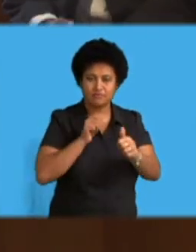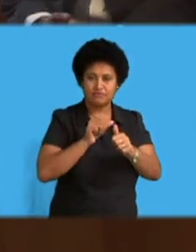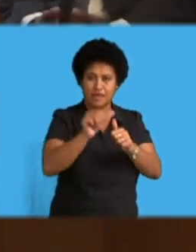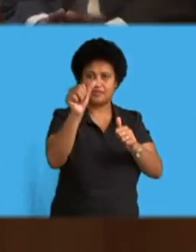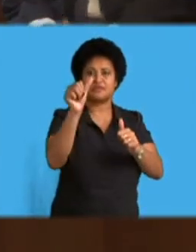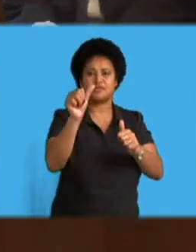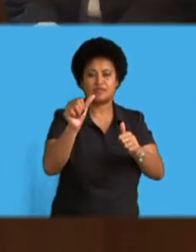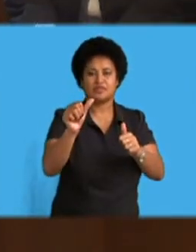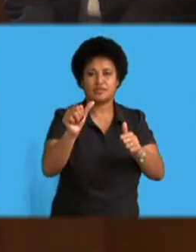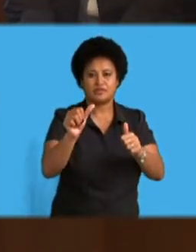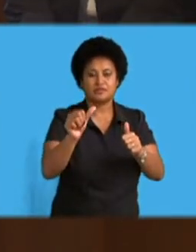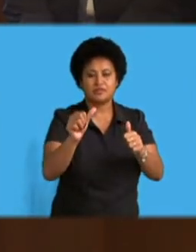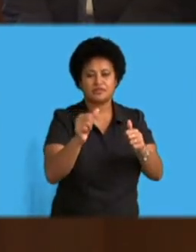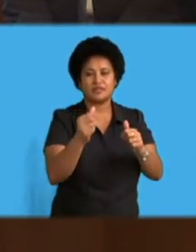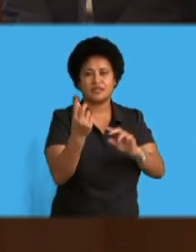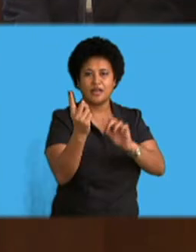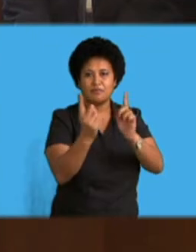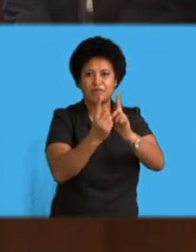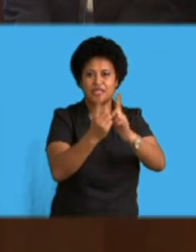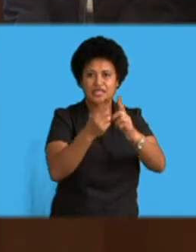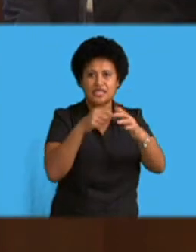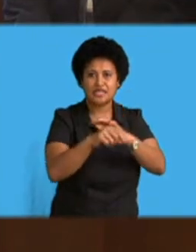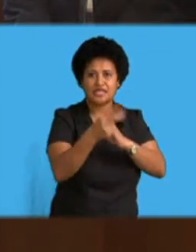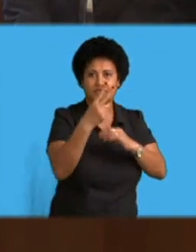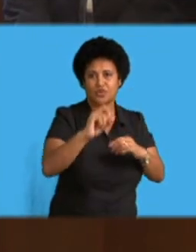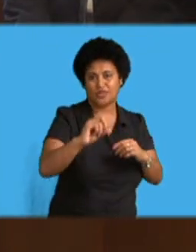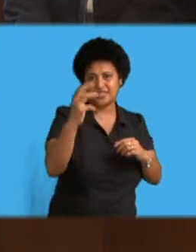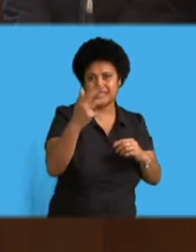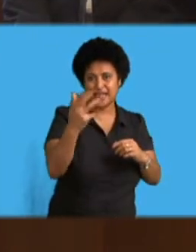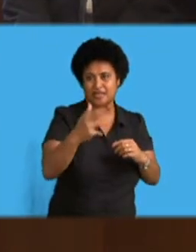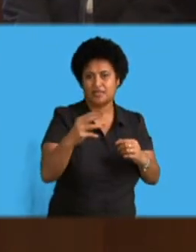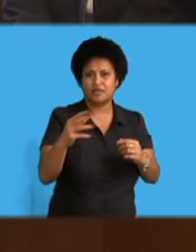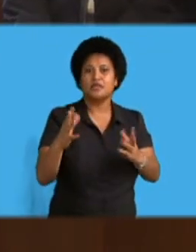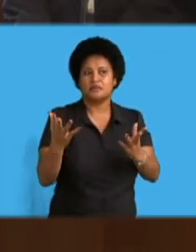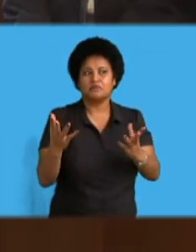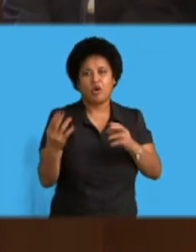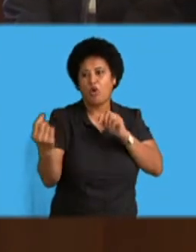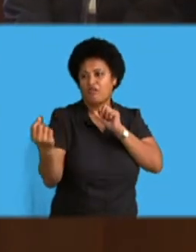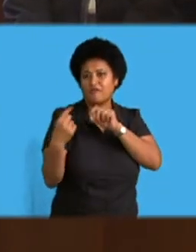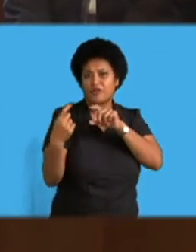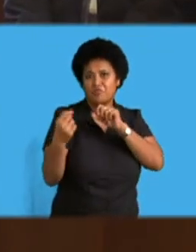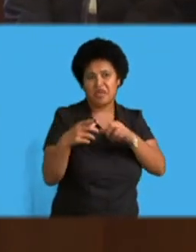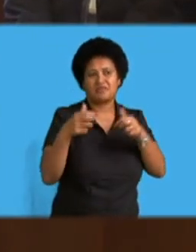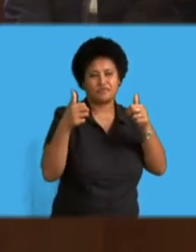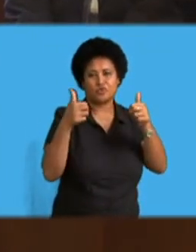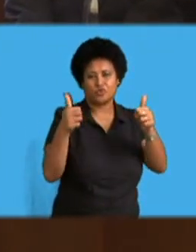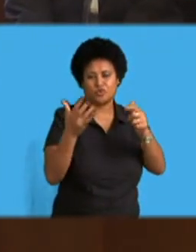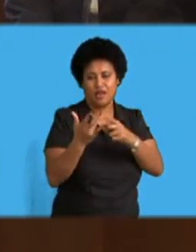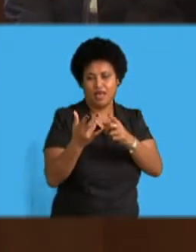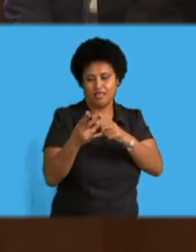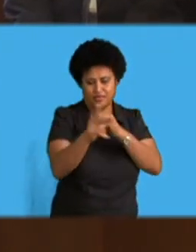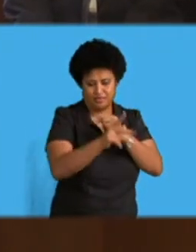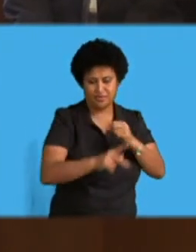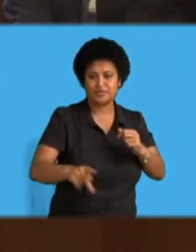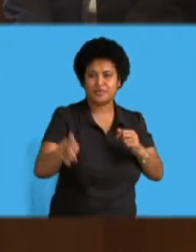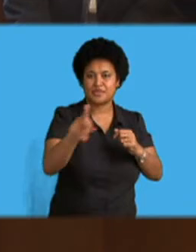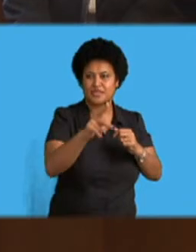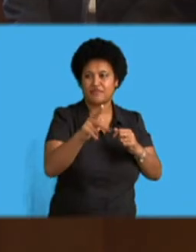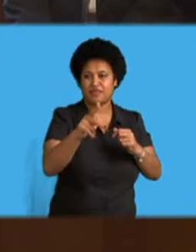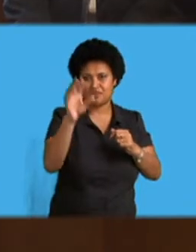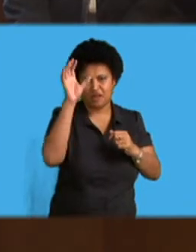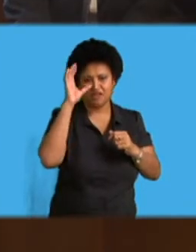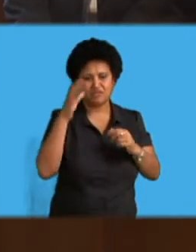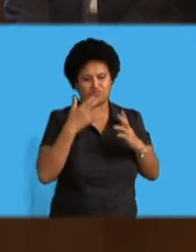ADB annual meeting, and indeed we received very good feedback and support from the other Pacific Island countries that were there